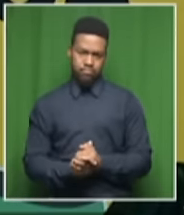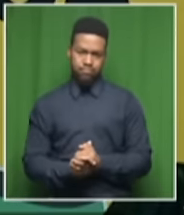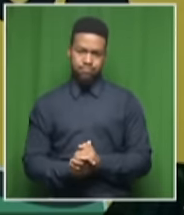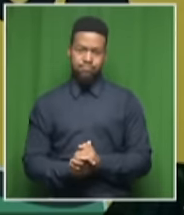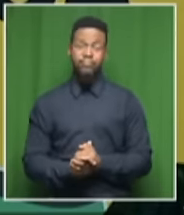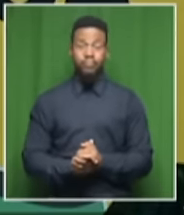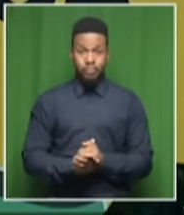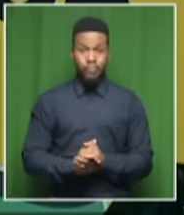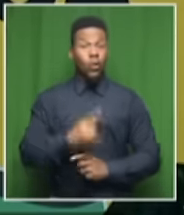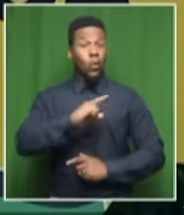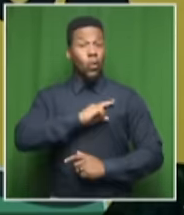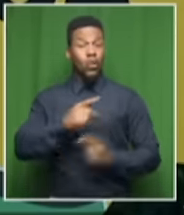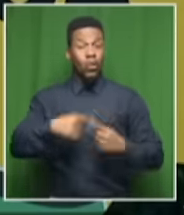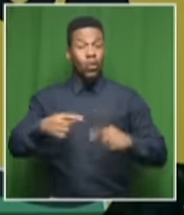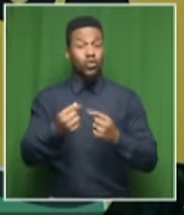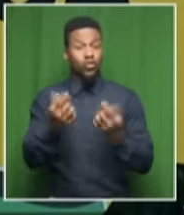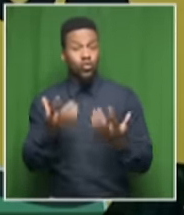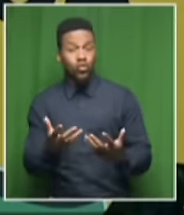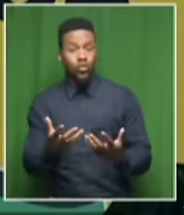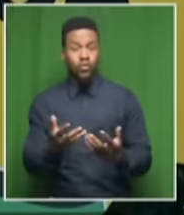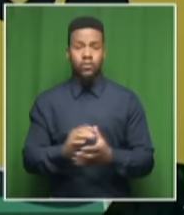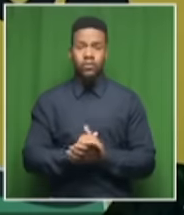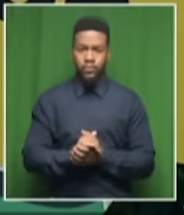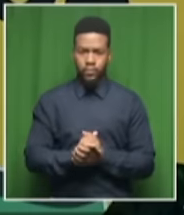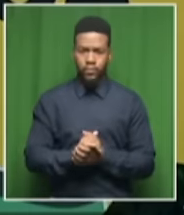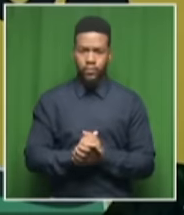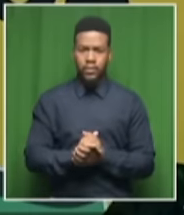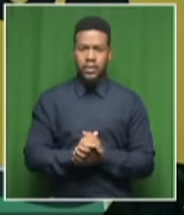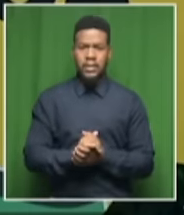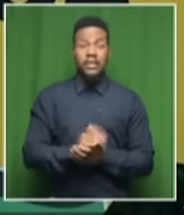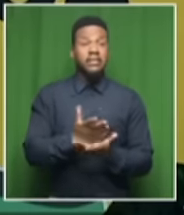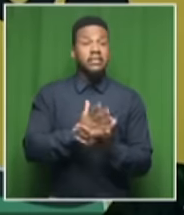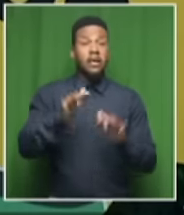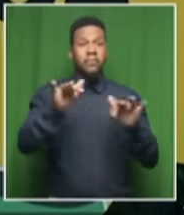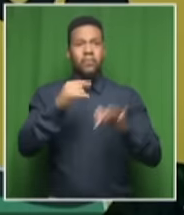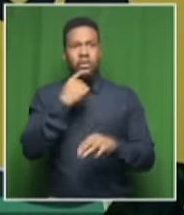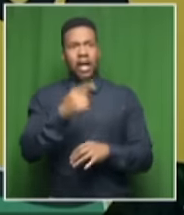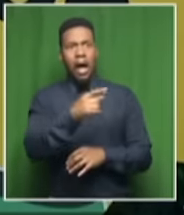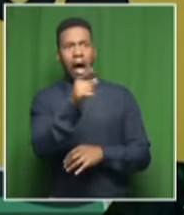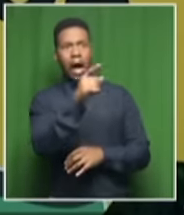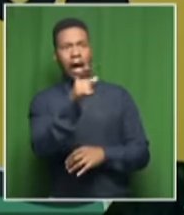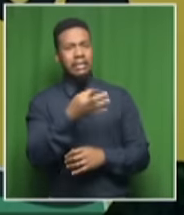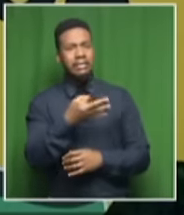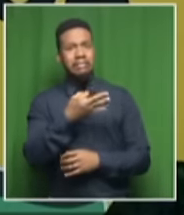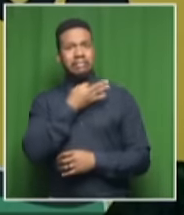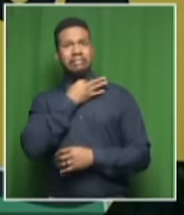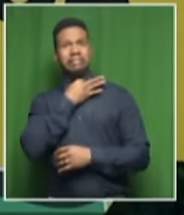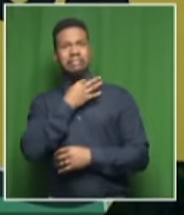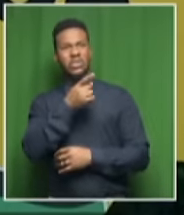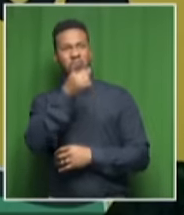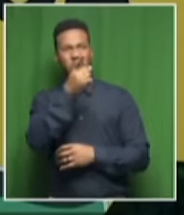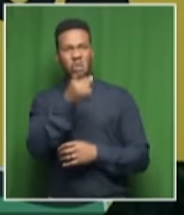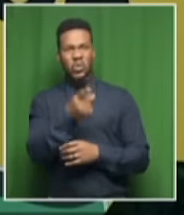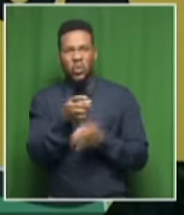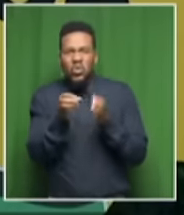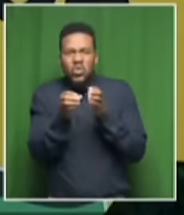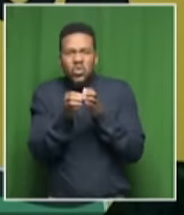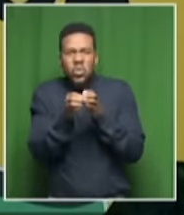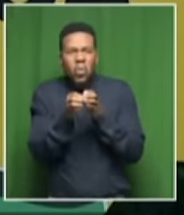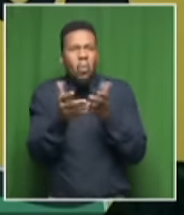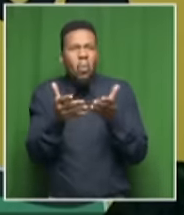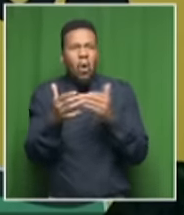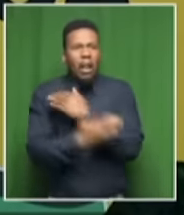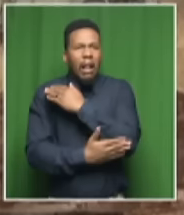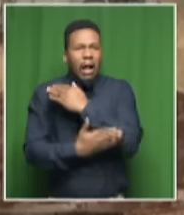this, comrades. We do this, and some people say it's risky. We are a small country. We are a